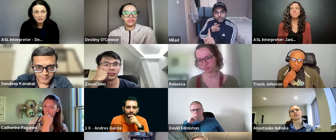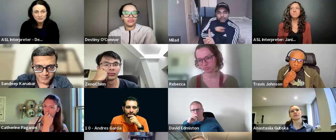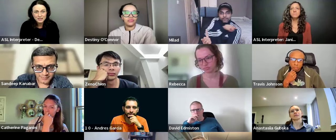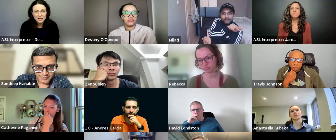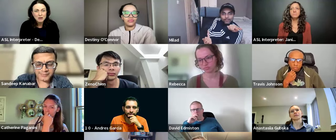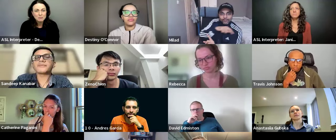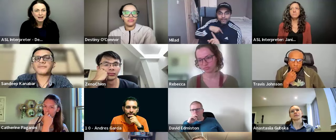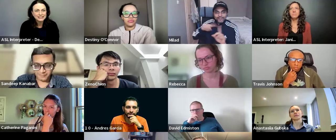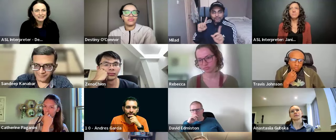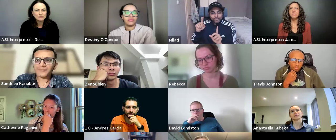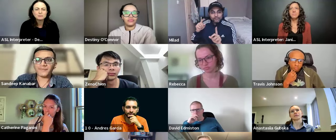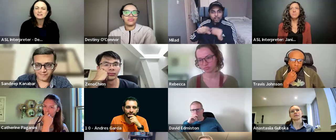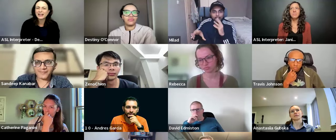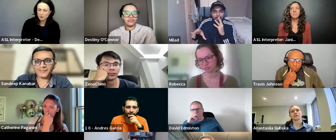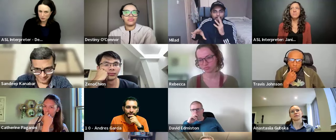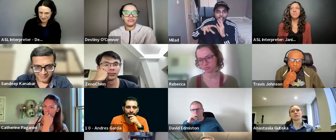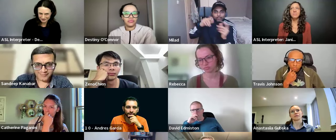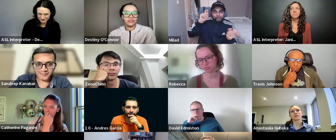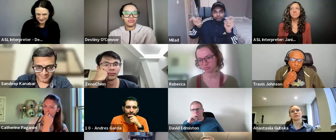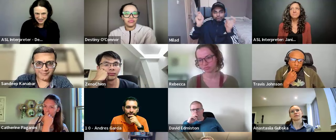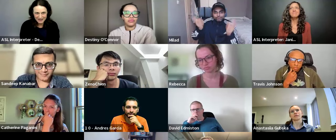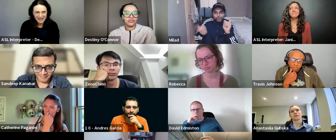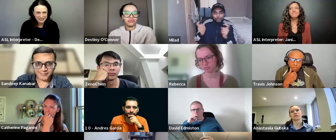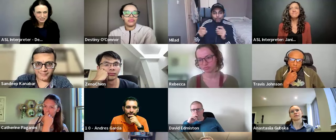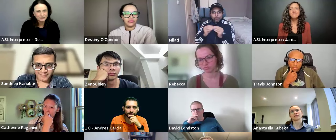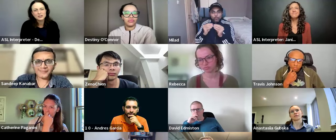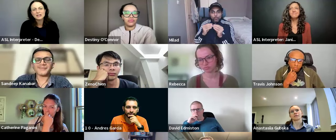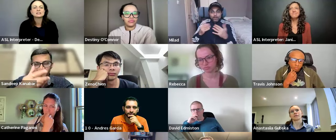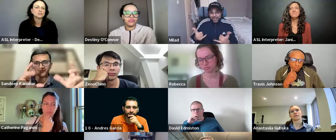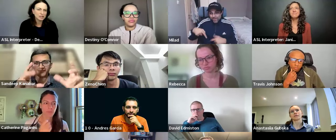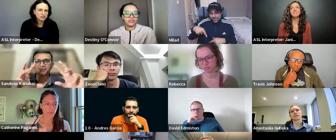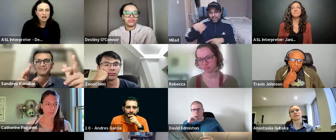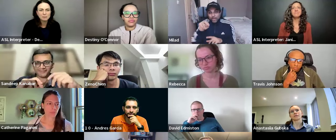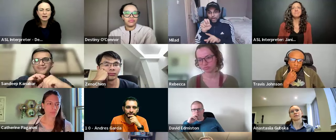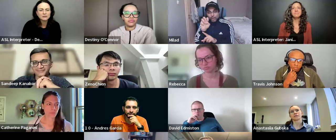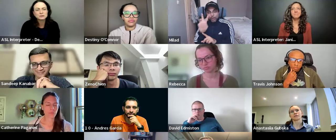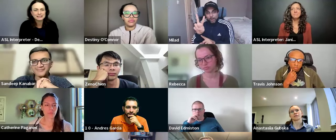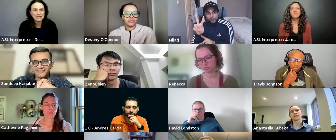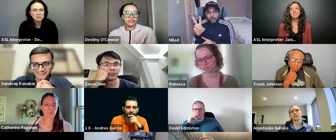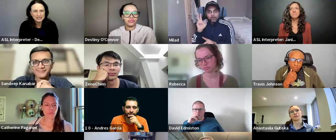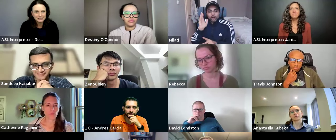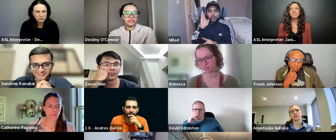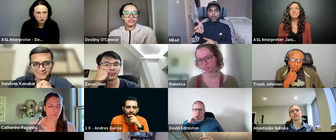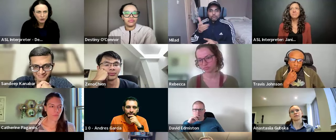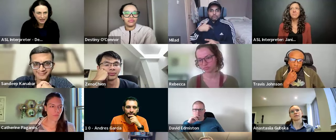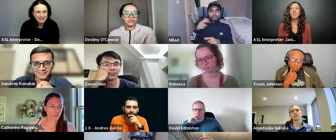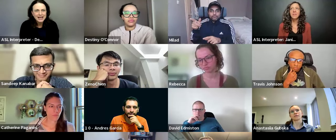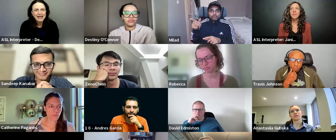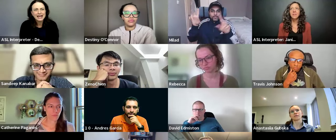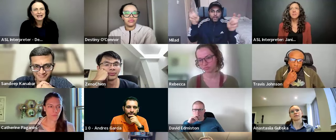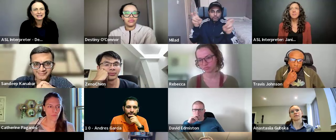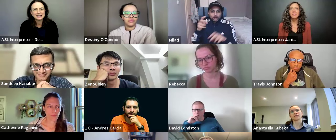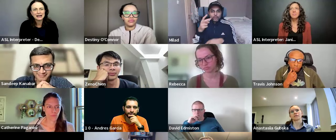that talk, but from different angles. And I've added different things, I've changed it up, but I've used the same basic